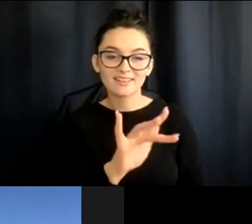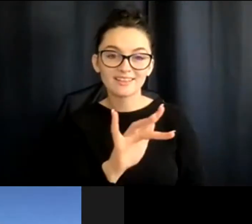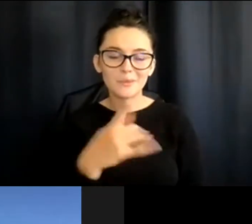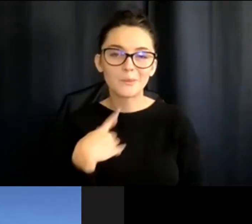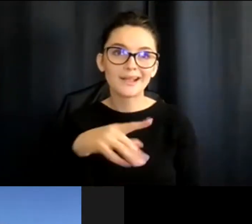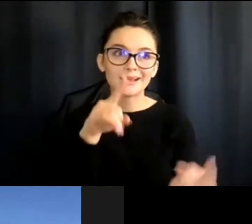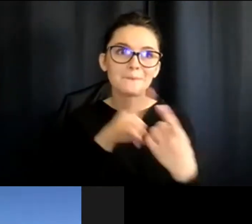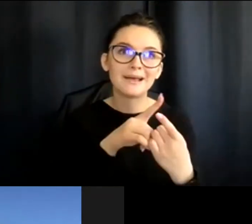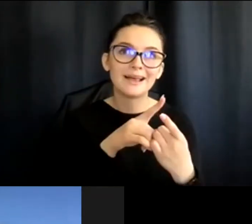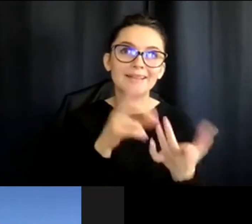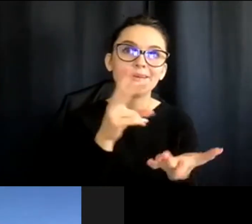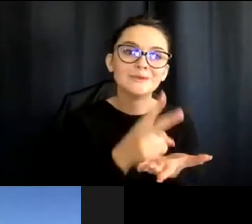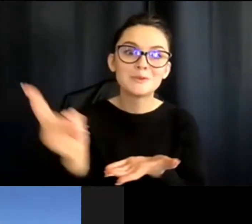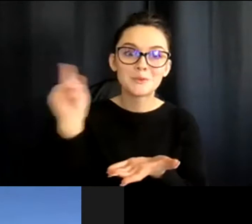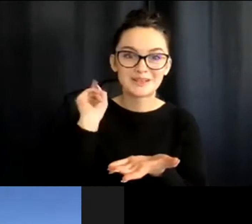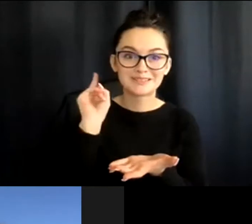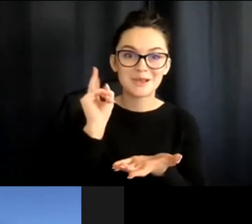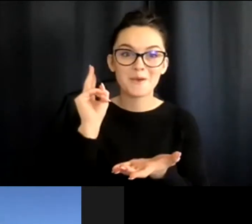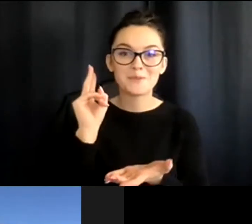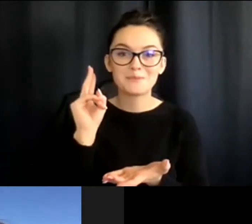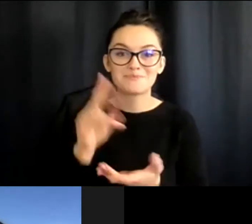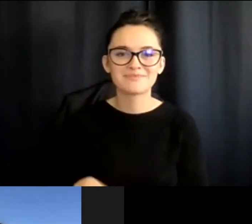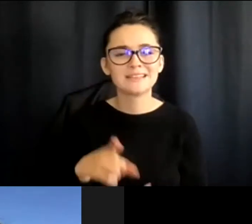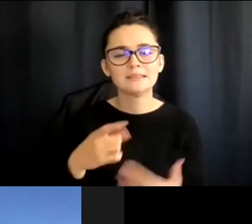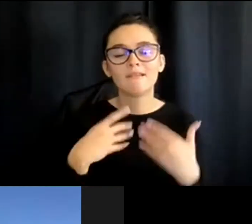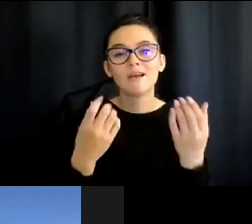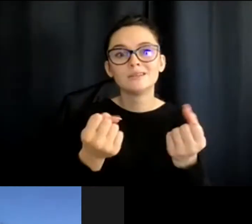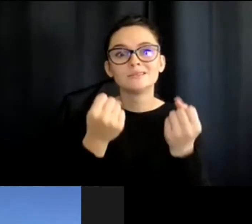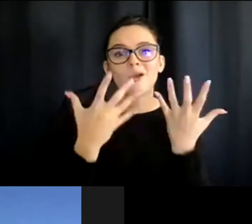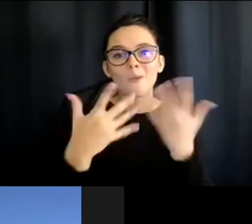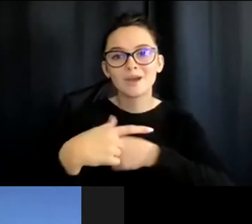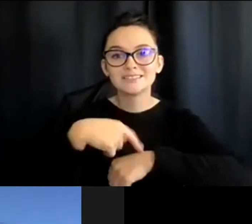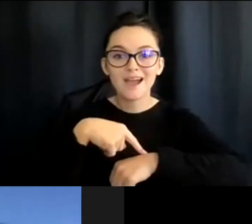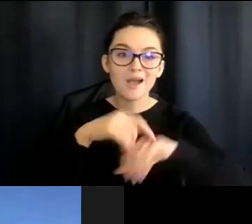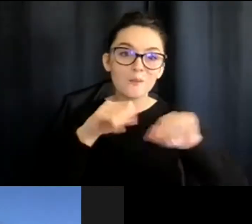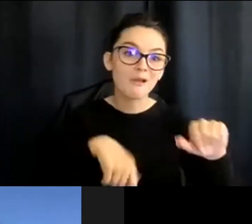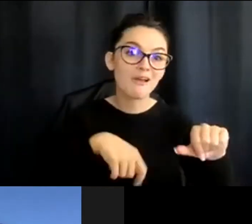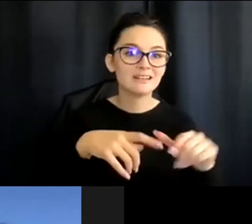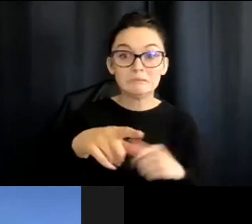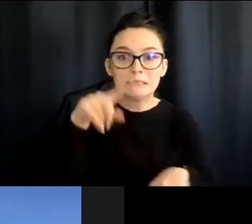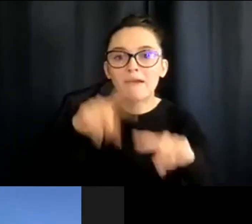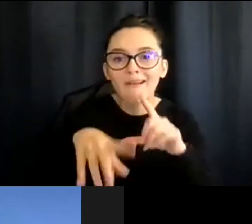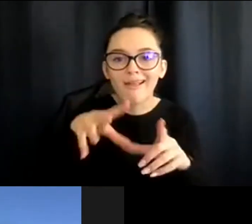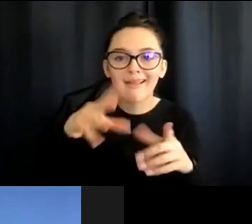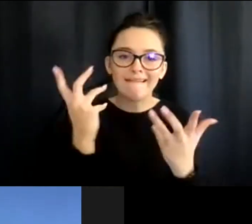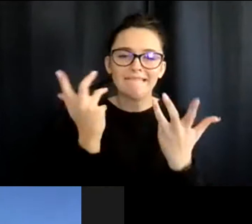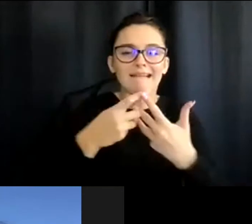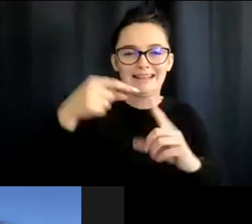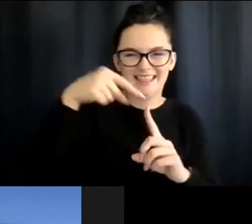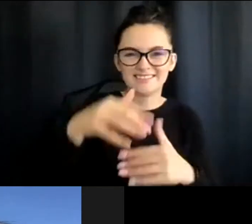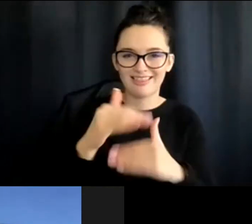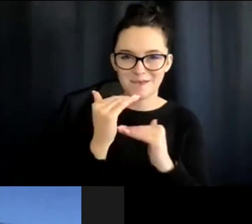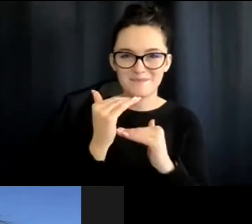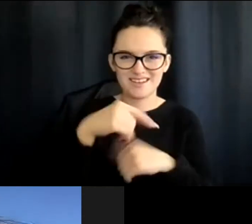weeks ago where we recorded this. She gave us so much time. We couldn't fit it all into this time. So we'll have some